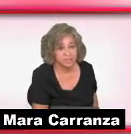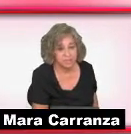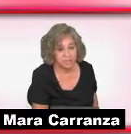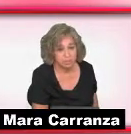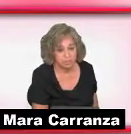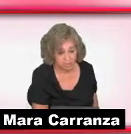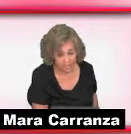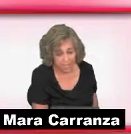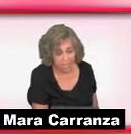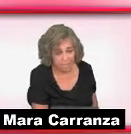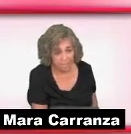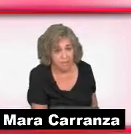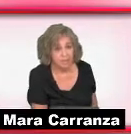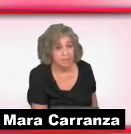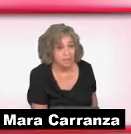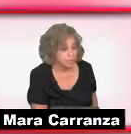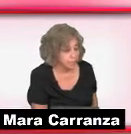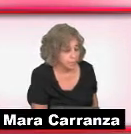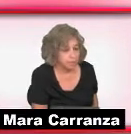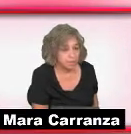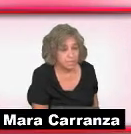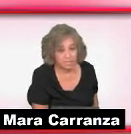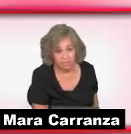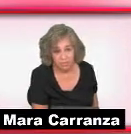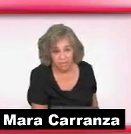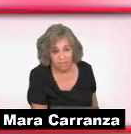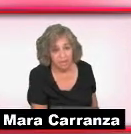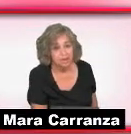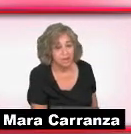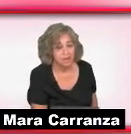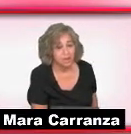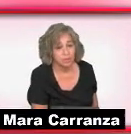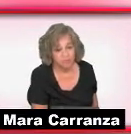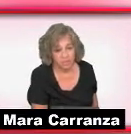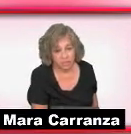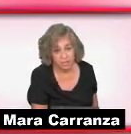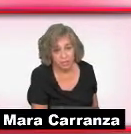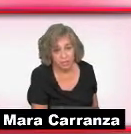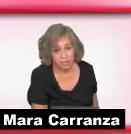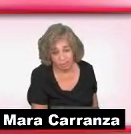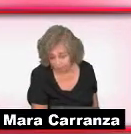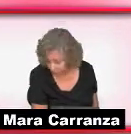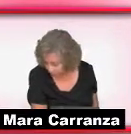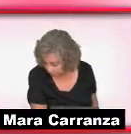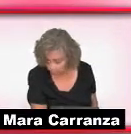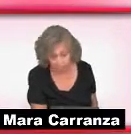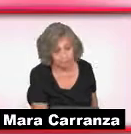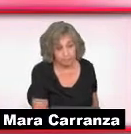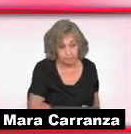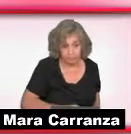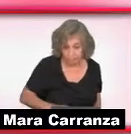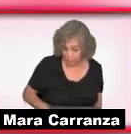prostitution of this police, because there was a lot of corruption above them.